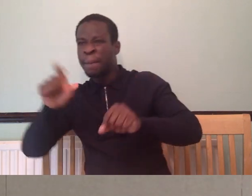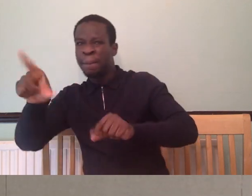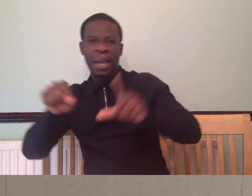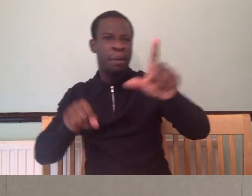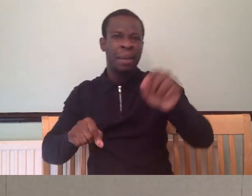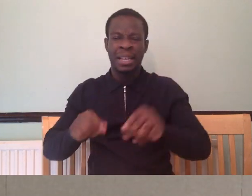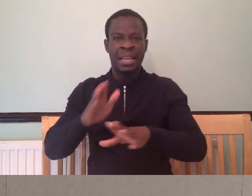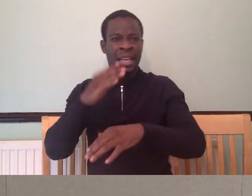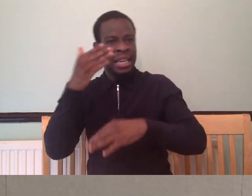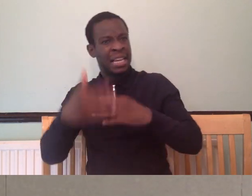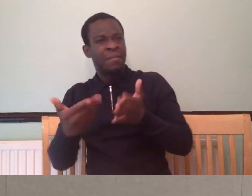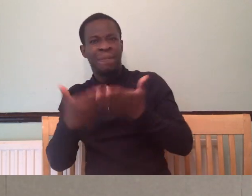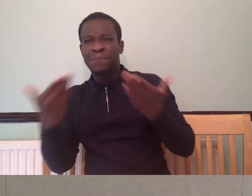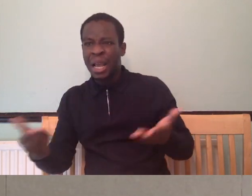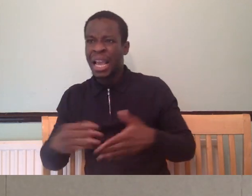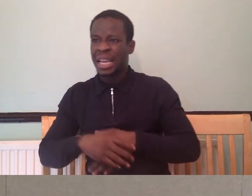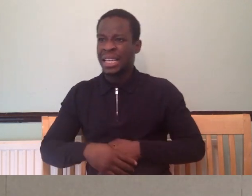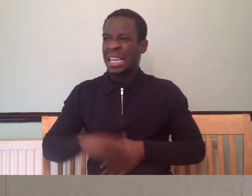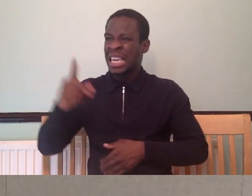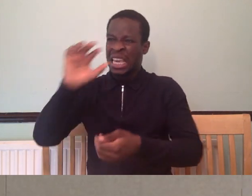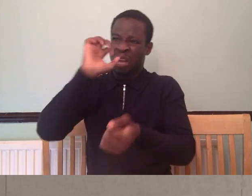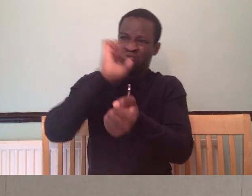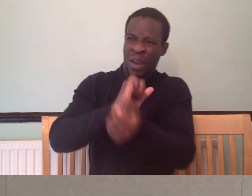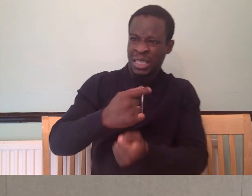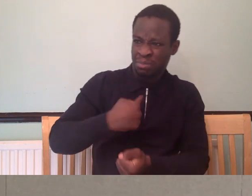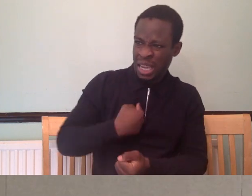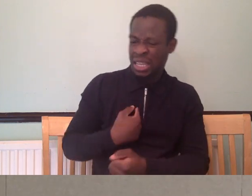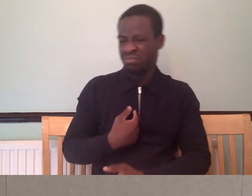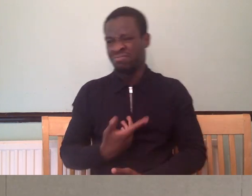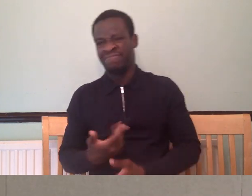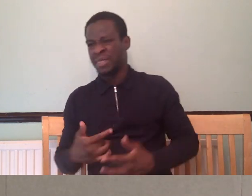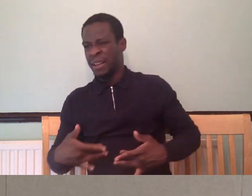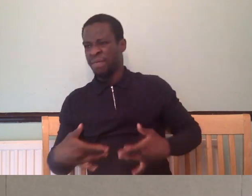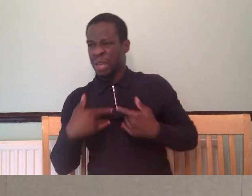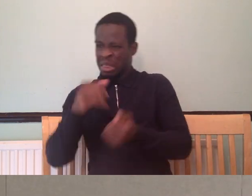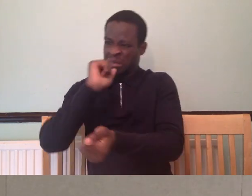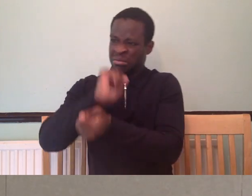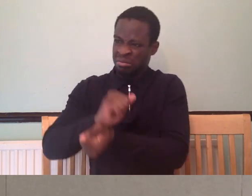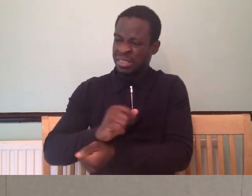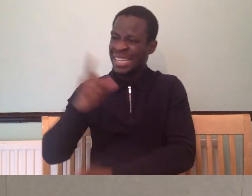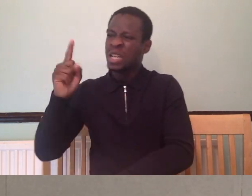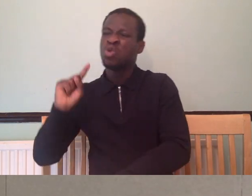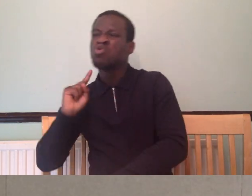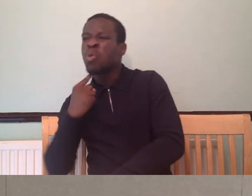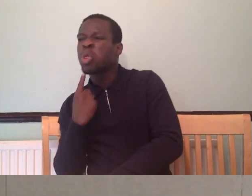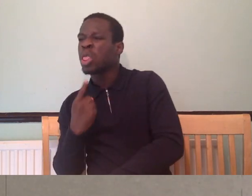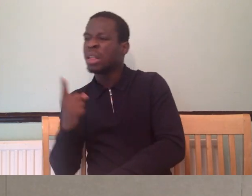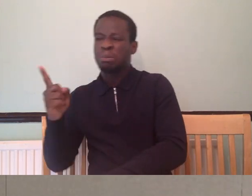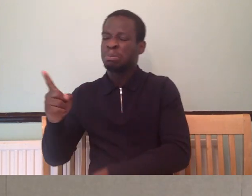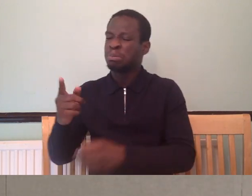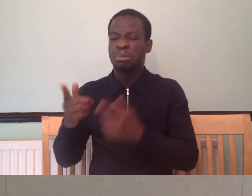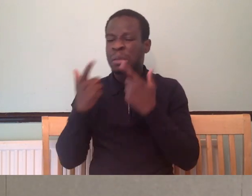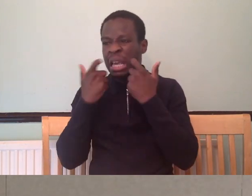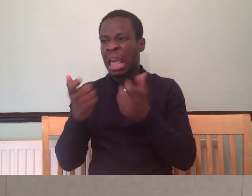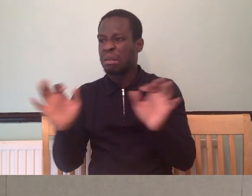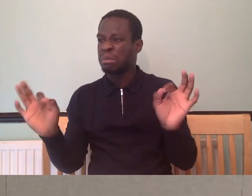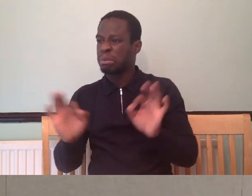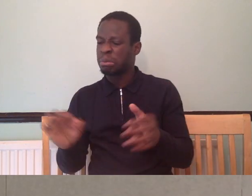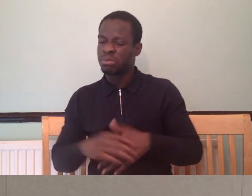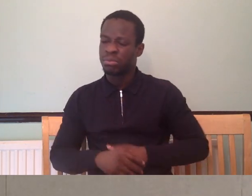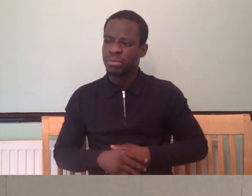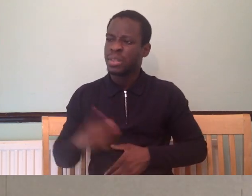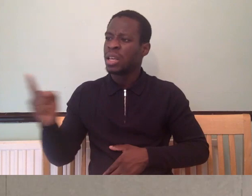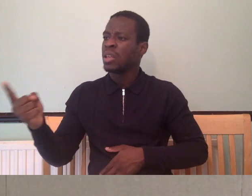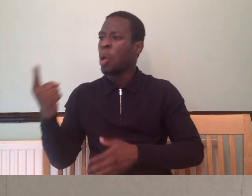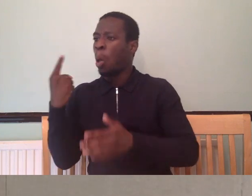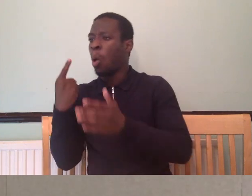increase his arrest tally. Or he's a cruel and uncaring father who